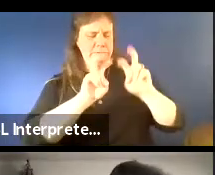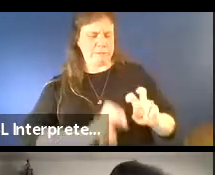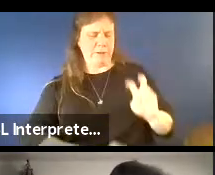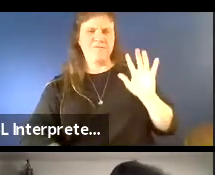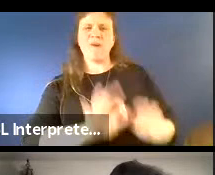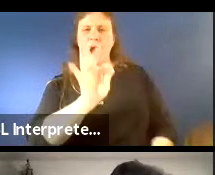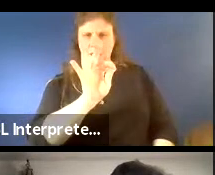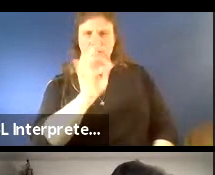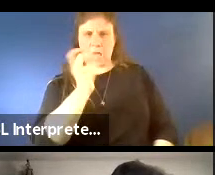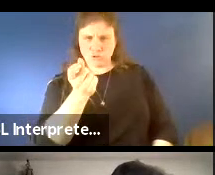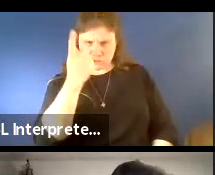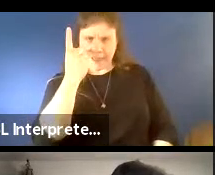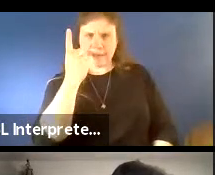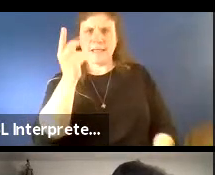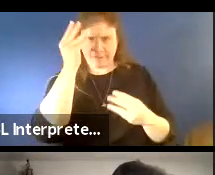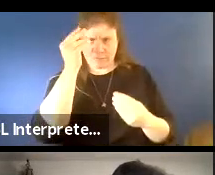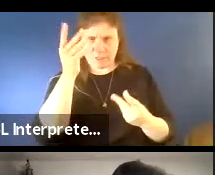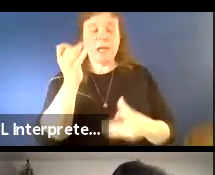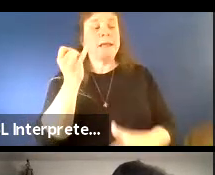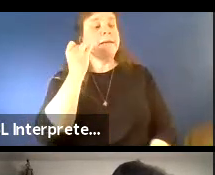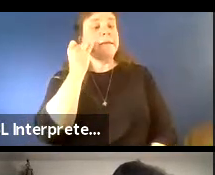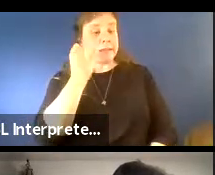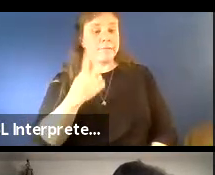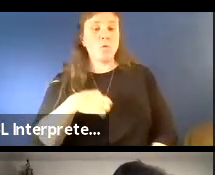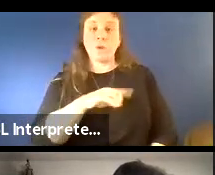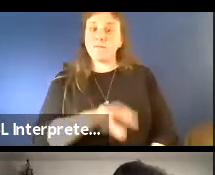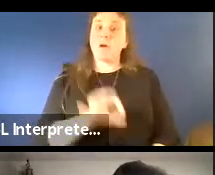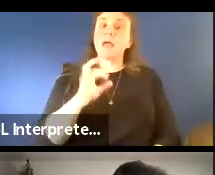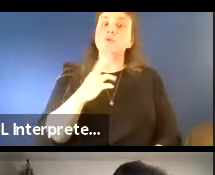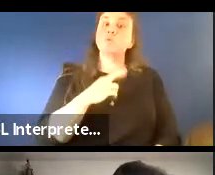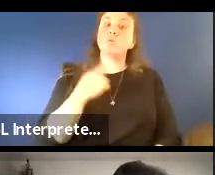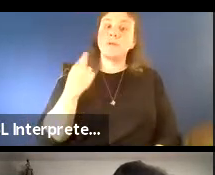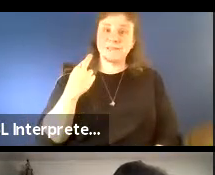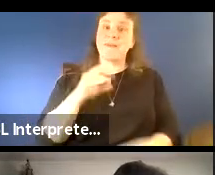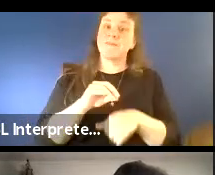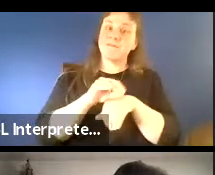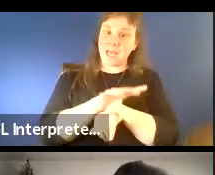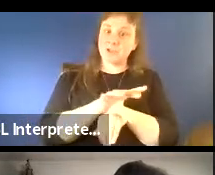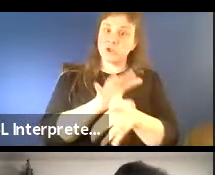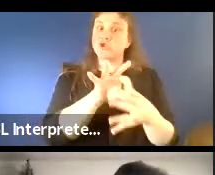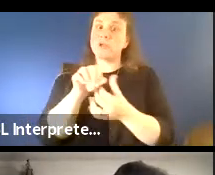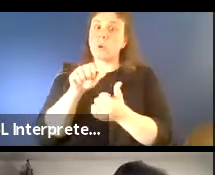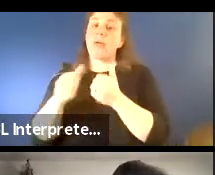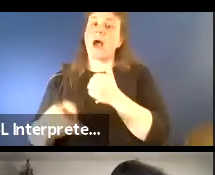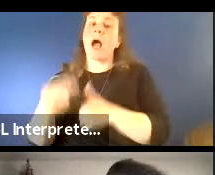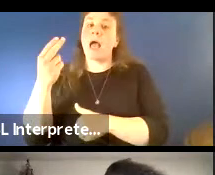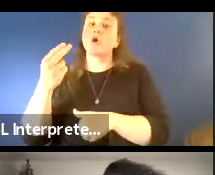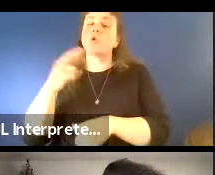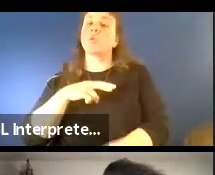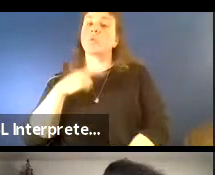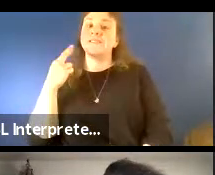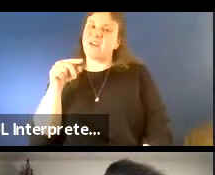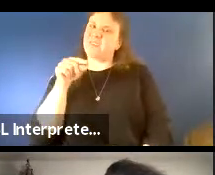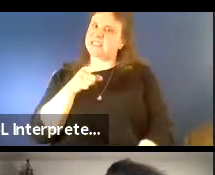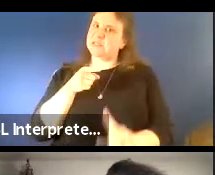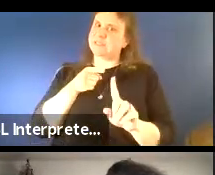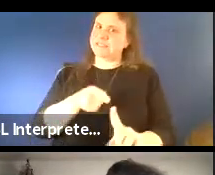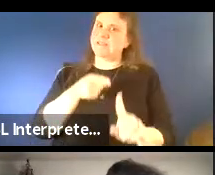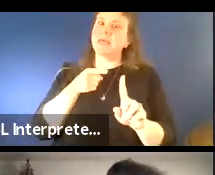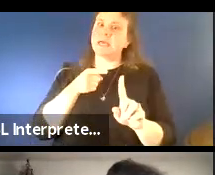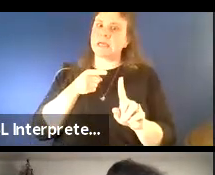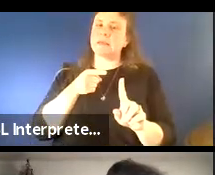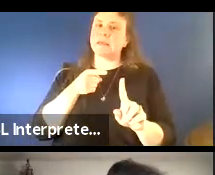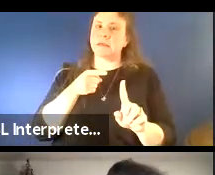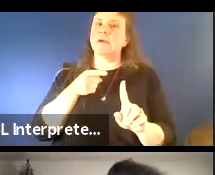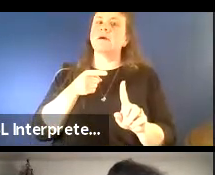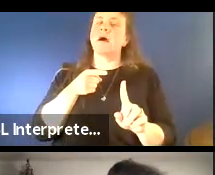to understand if there are risk factors associated with a higher risk of this potential adverse event. That could really help us